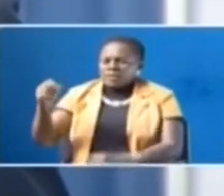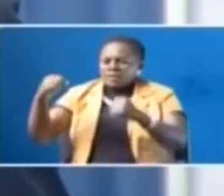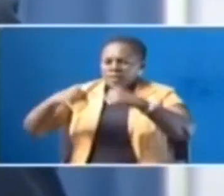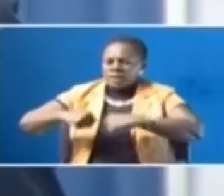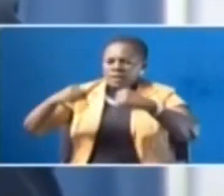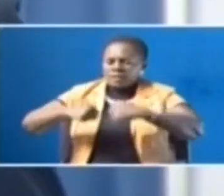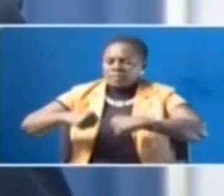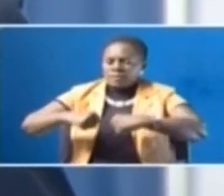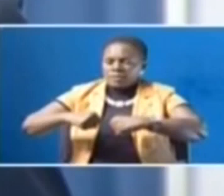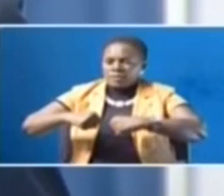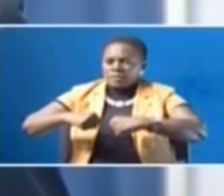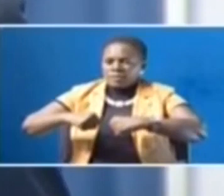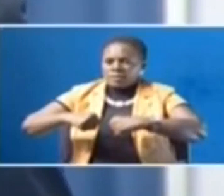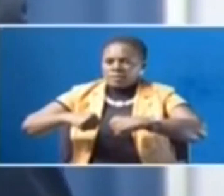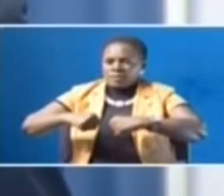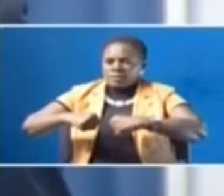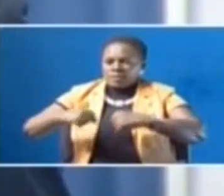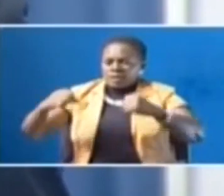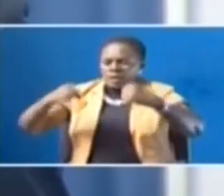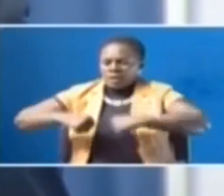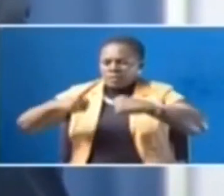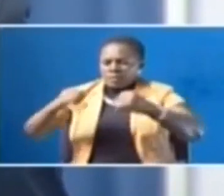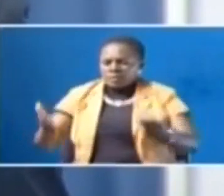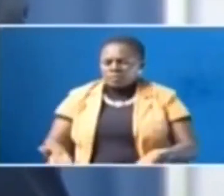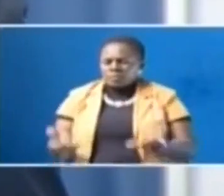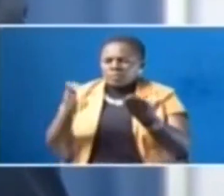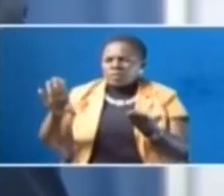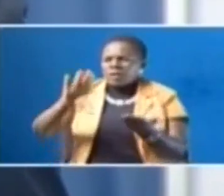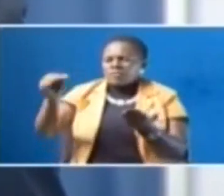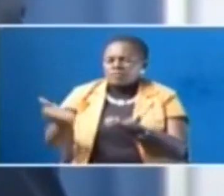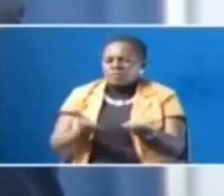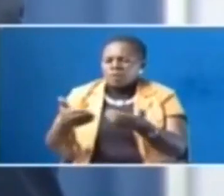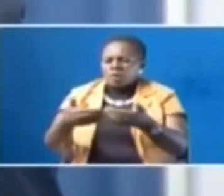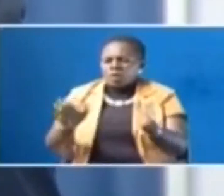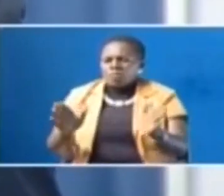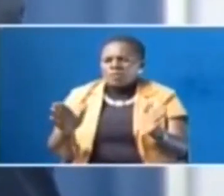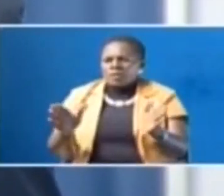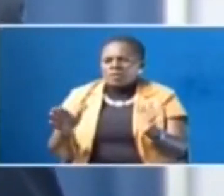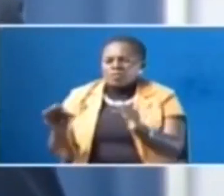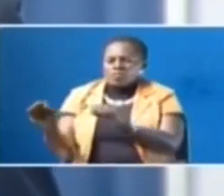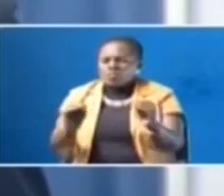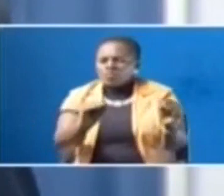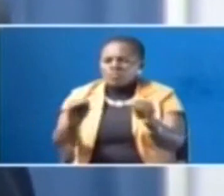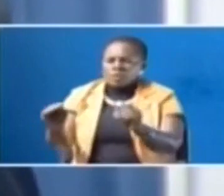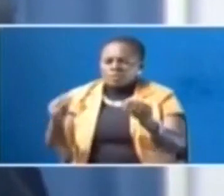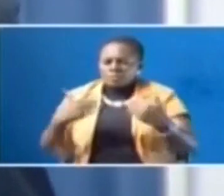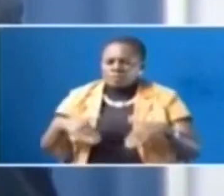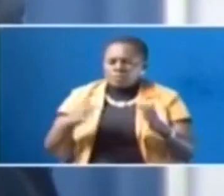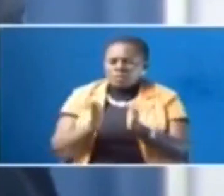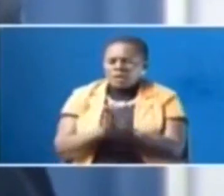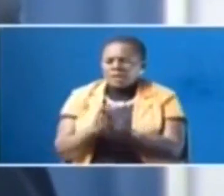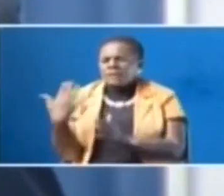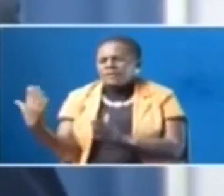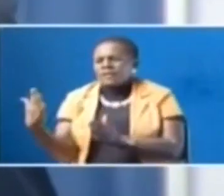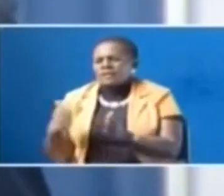the agreement. The pact is expected to boost inter-Africa trade by opening up free trade movement of people and goods